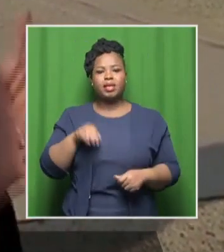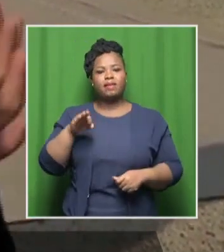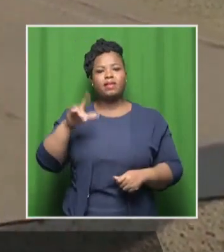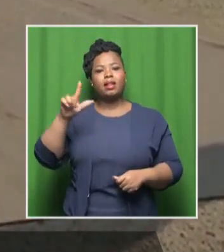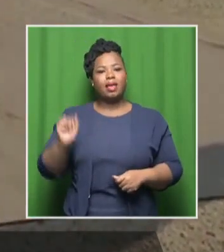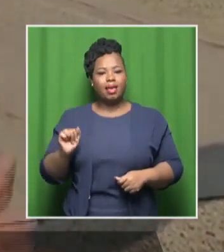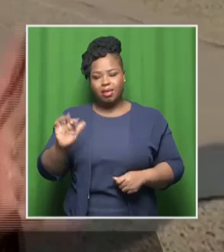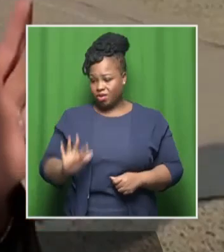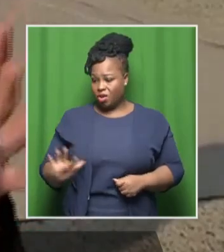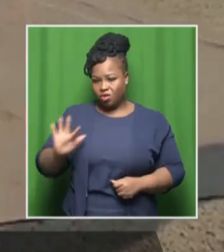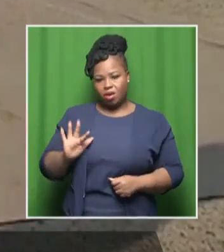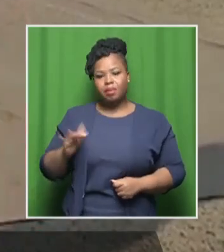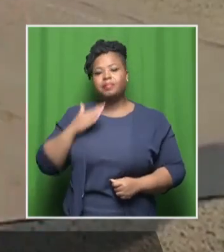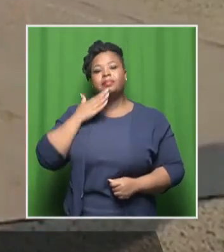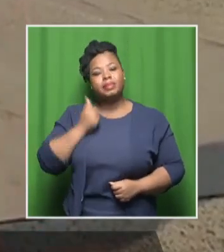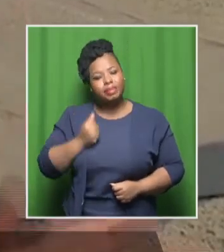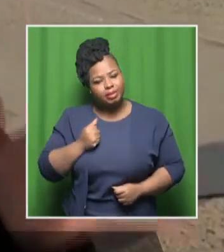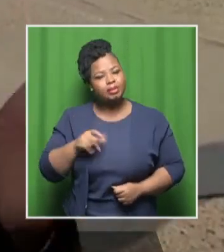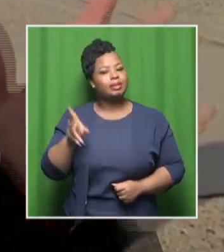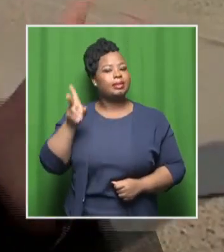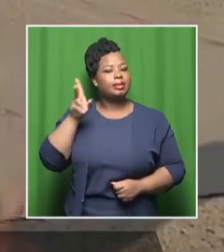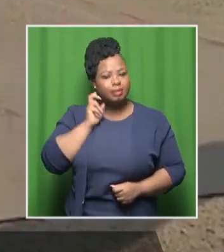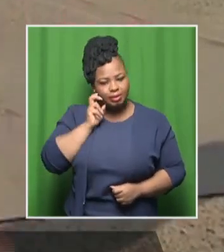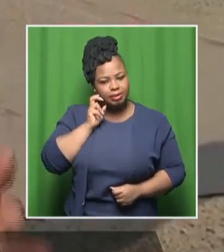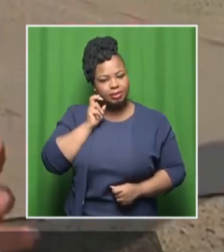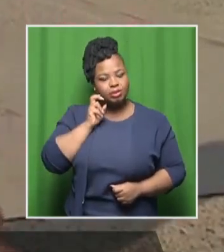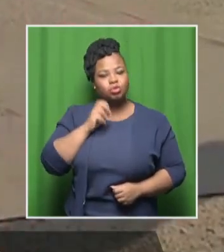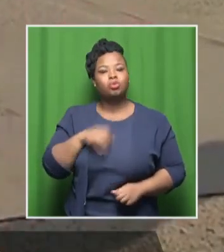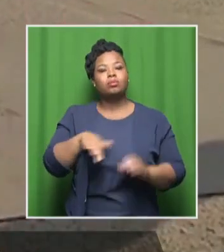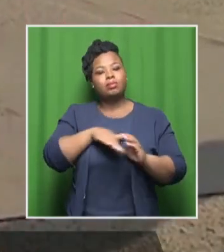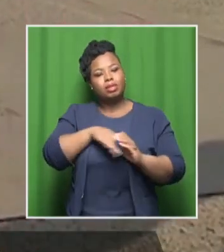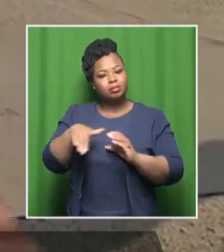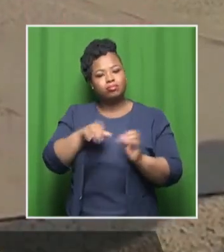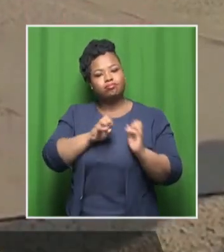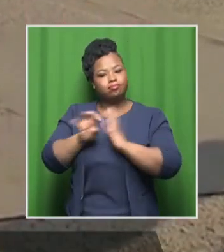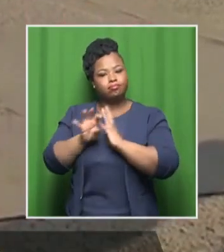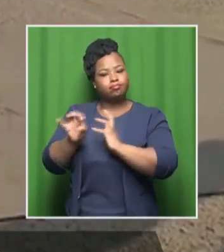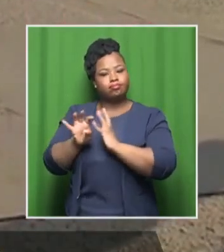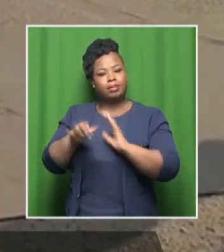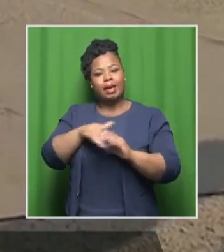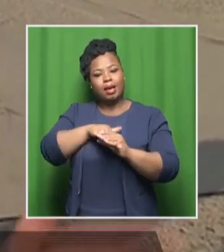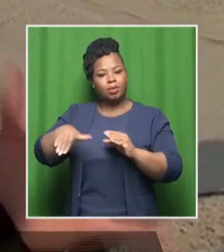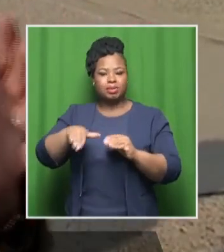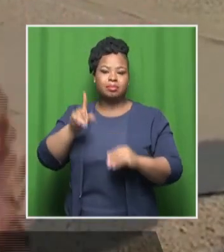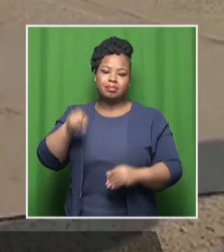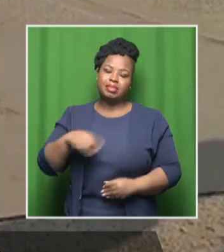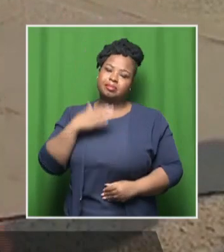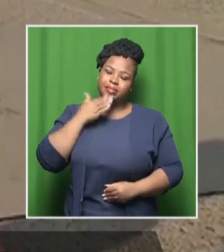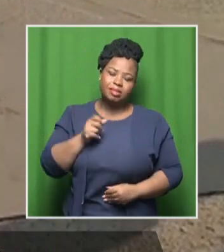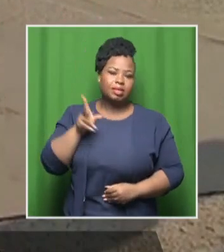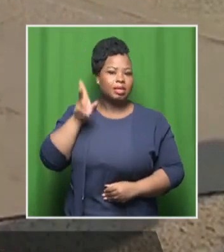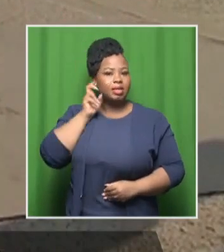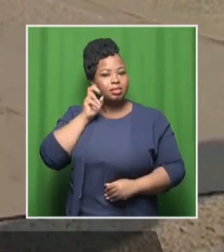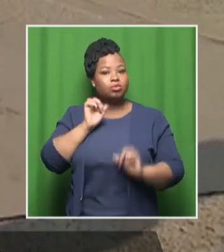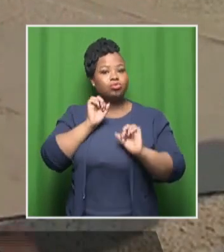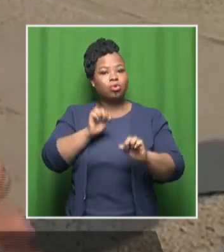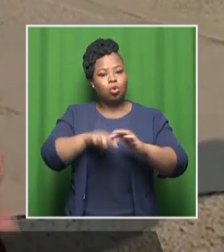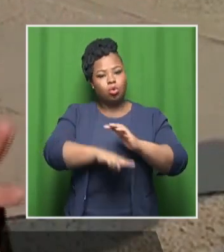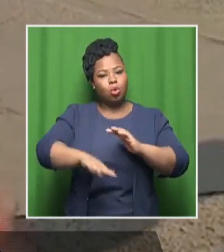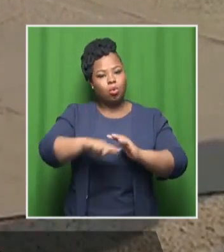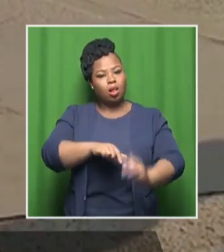area, please listen to evacuation orders. Please listen to your local